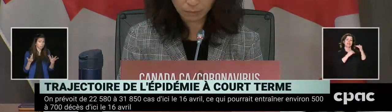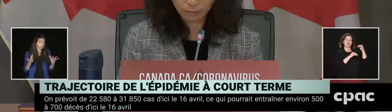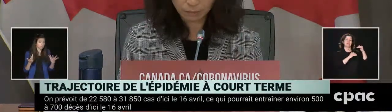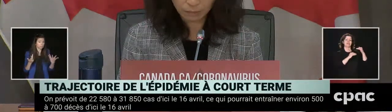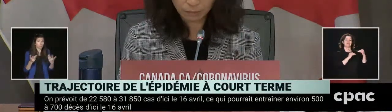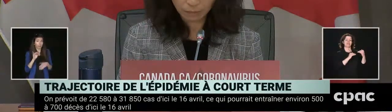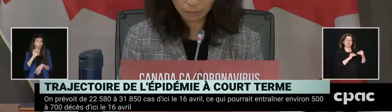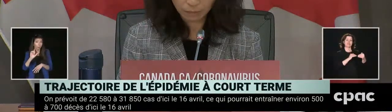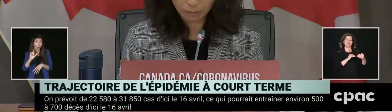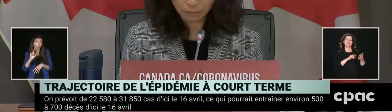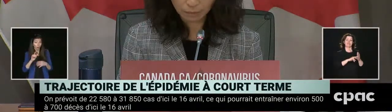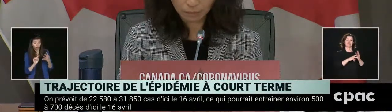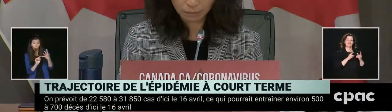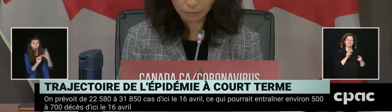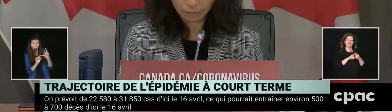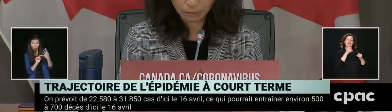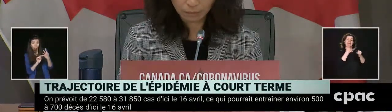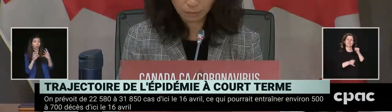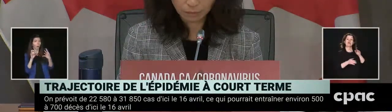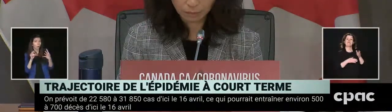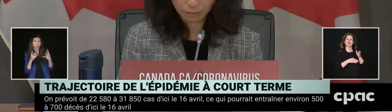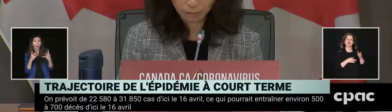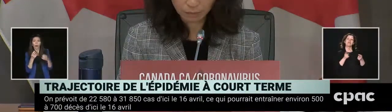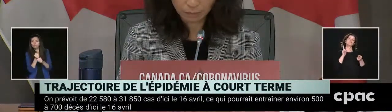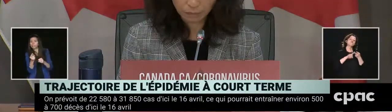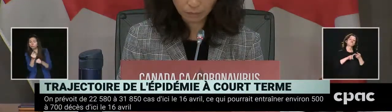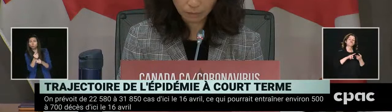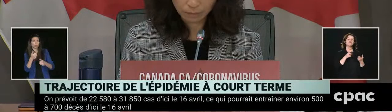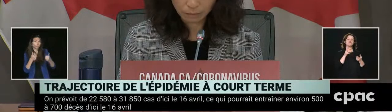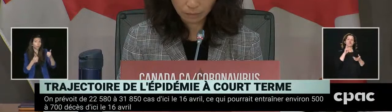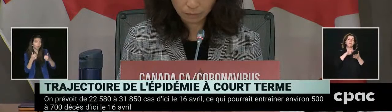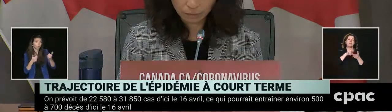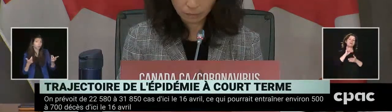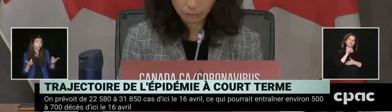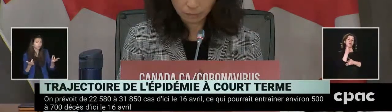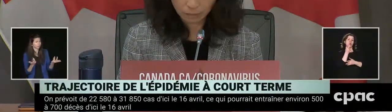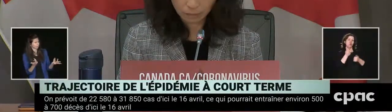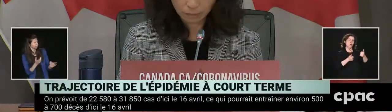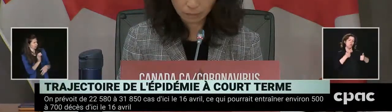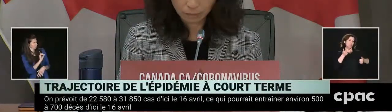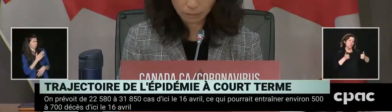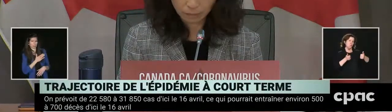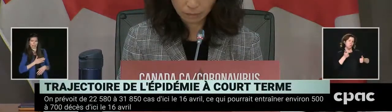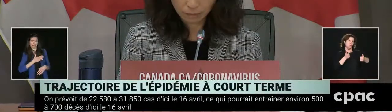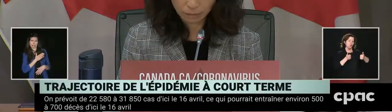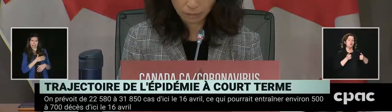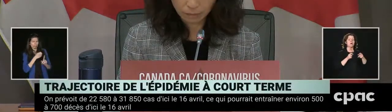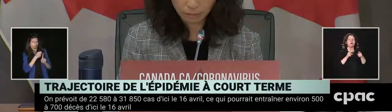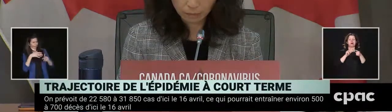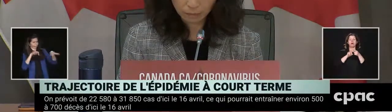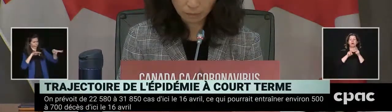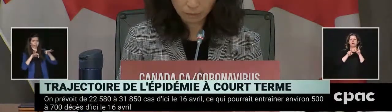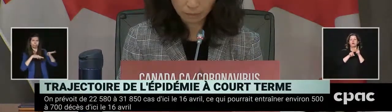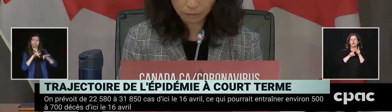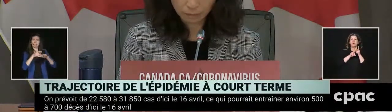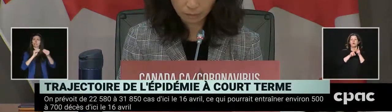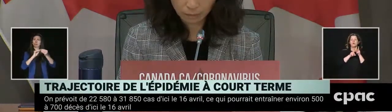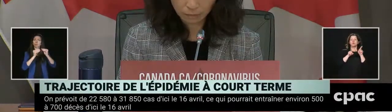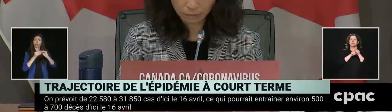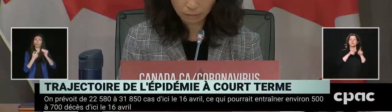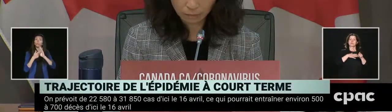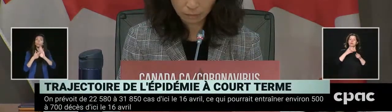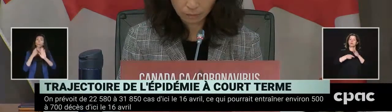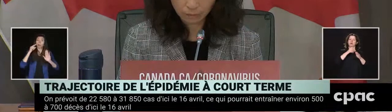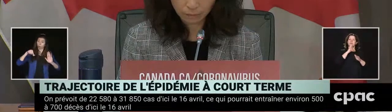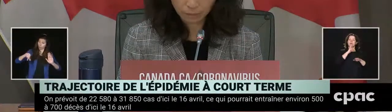And also, I'd like you to reconcile those numbers, because we know that Quebec is the province where there are most cases, and yet when